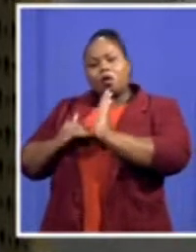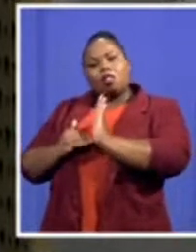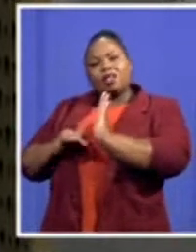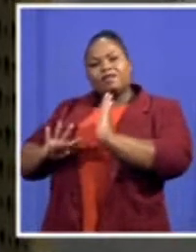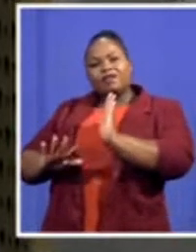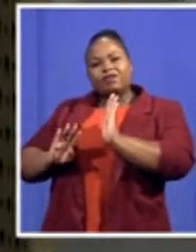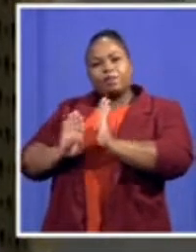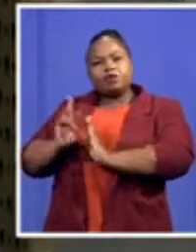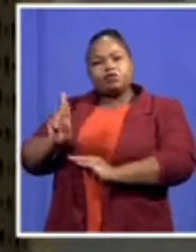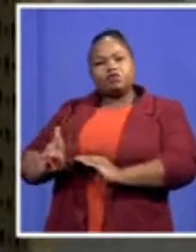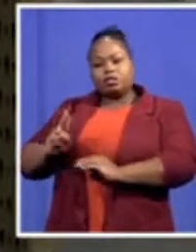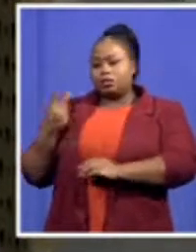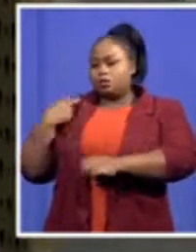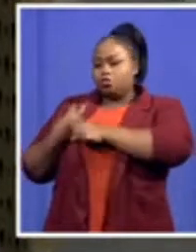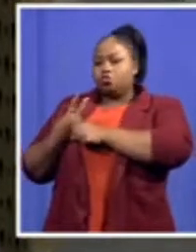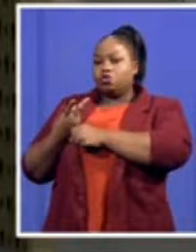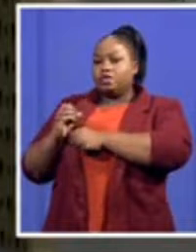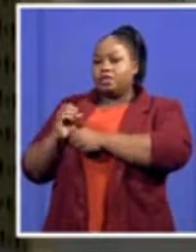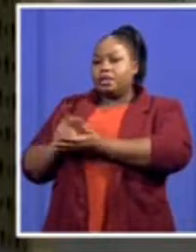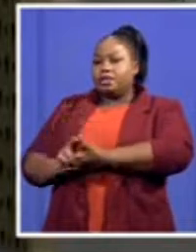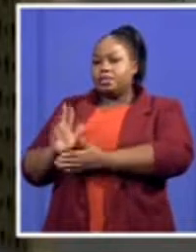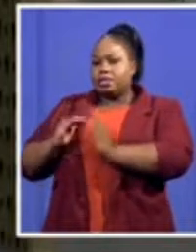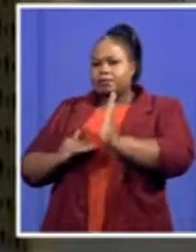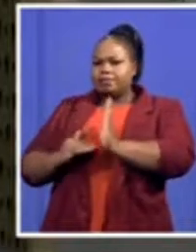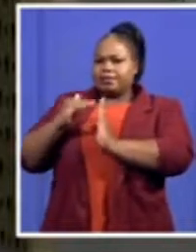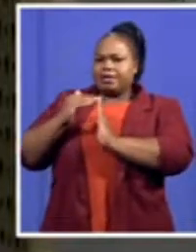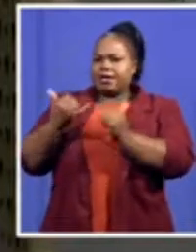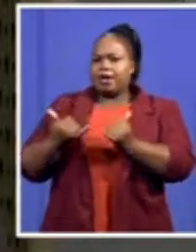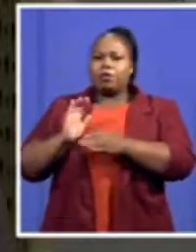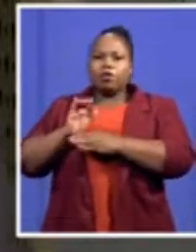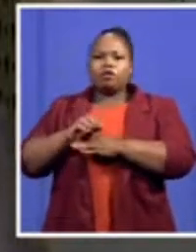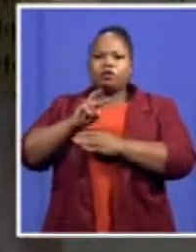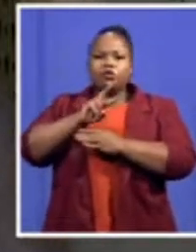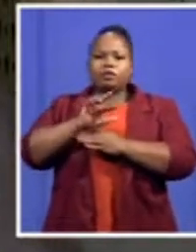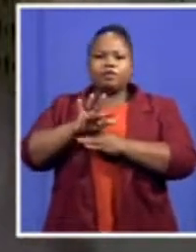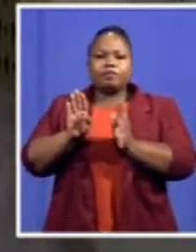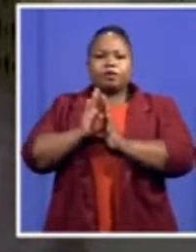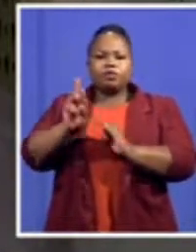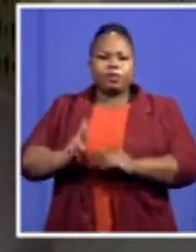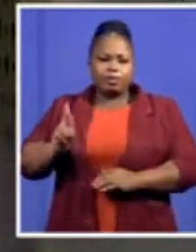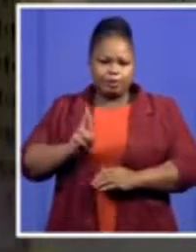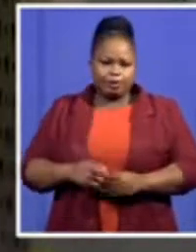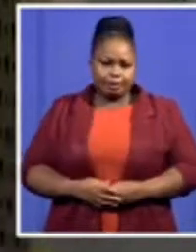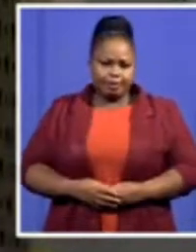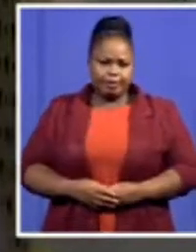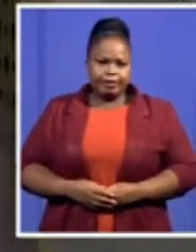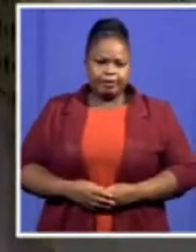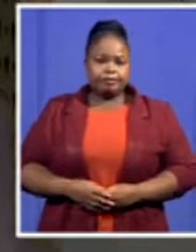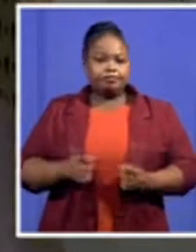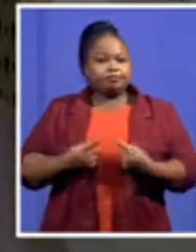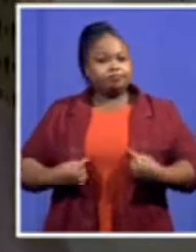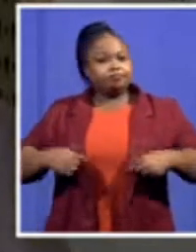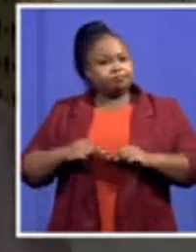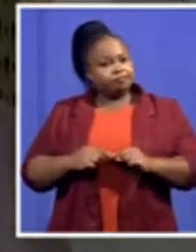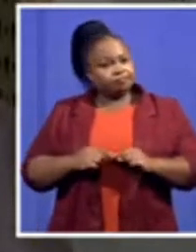to more than 45 billion rands to date. For our part, we